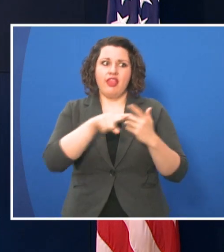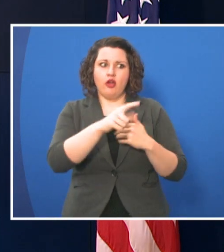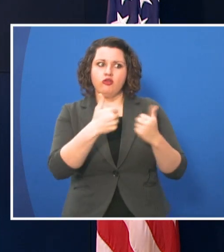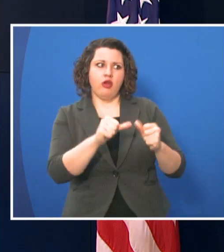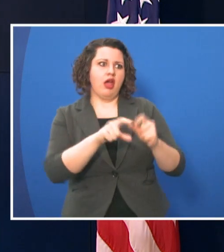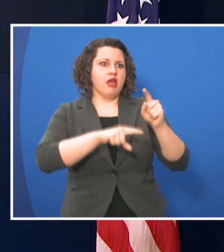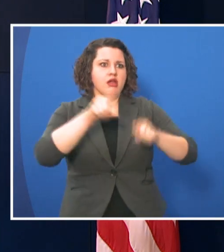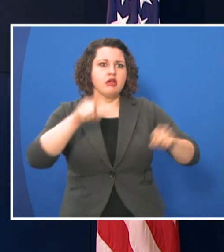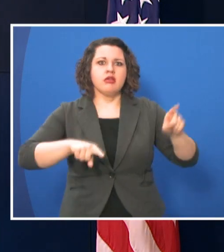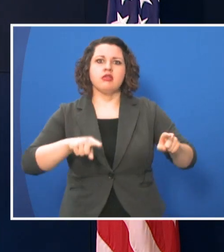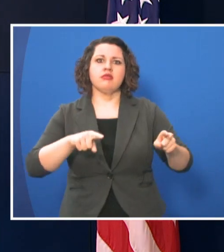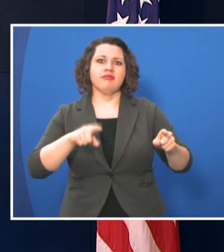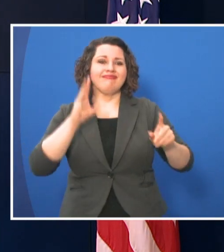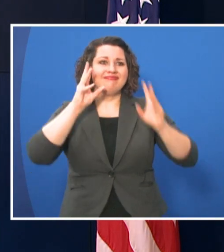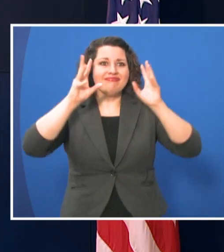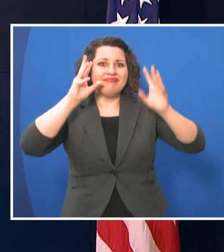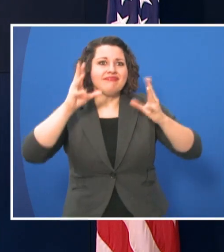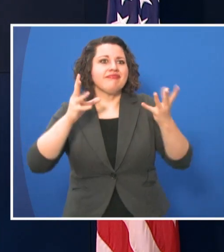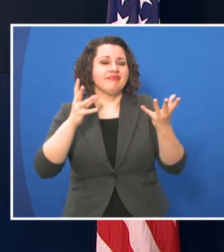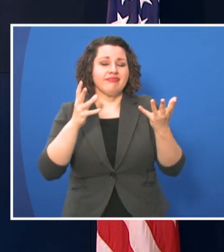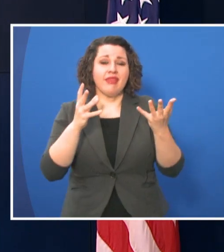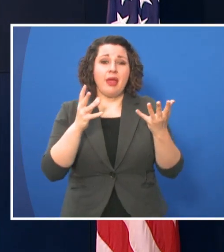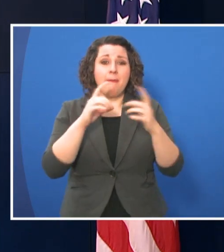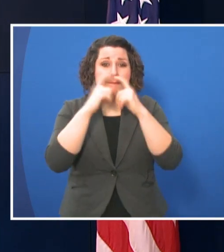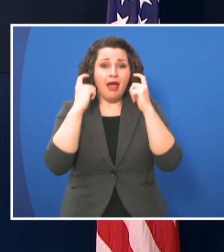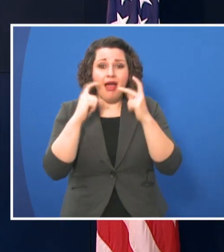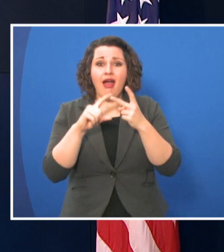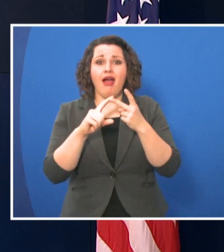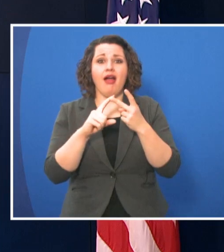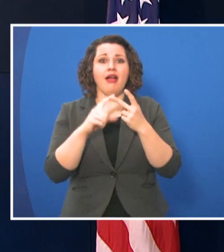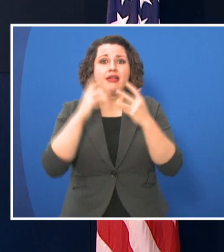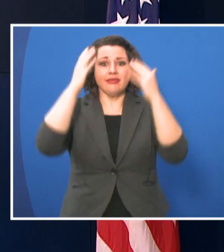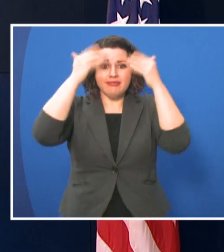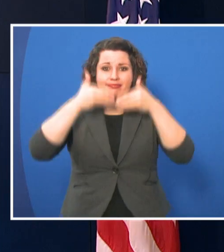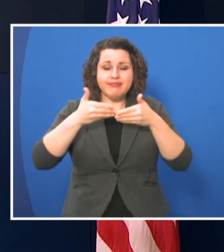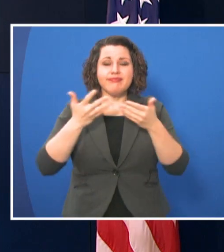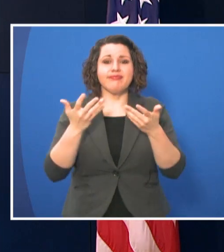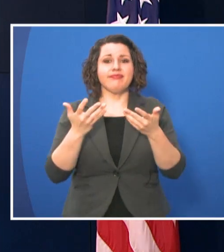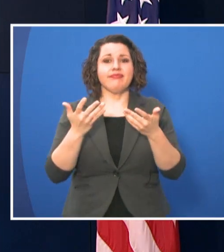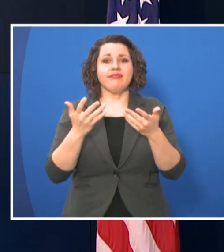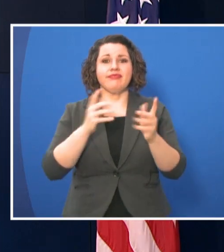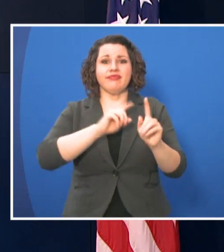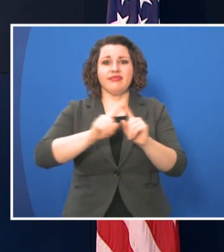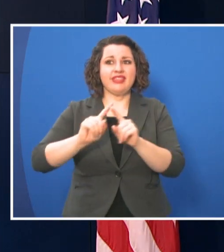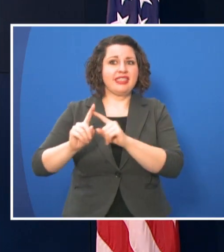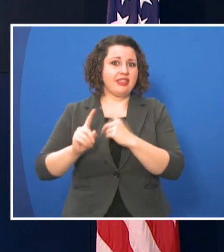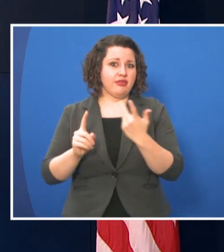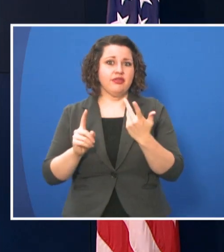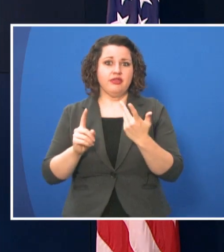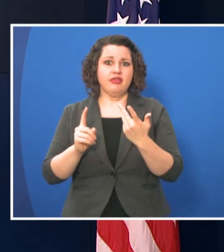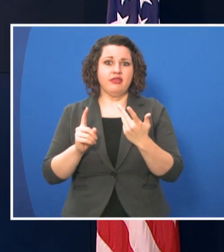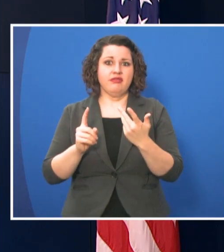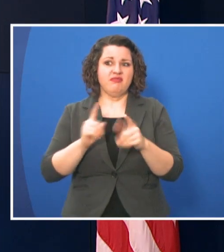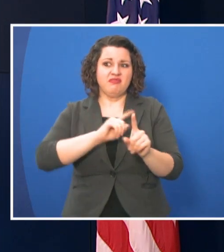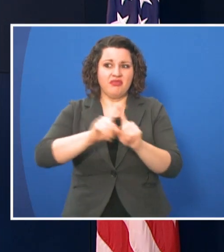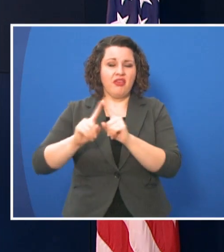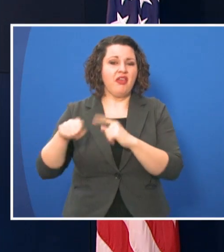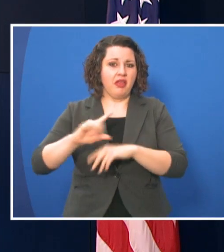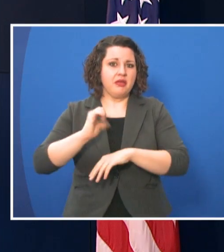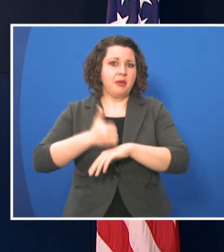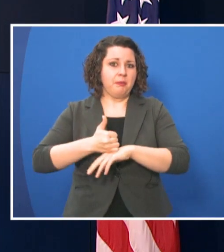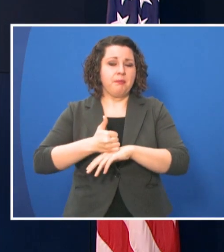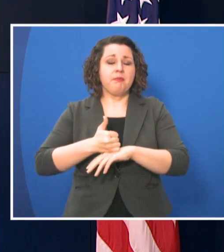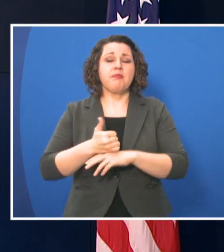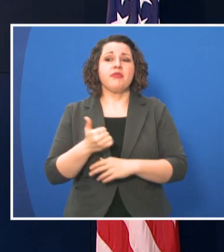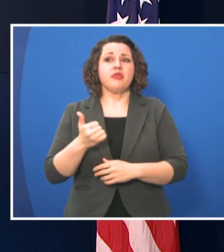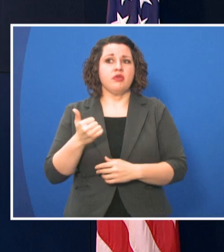be proactive on, whether that's mask, facial covers, just different parameters that they're putting in place. And so